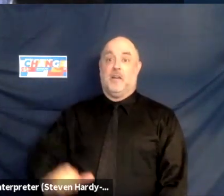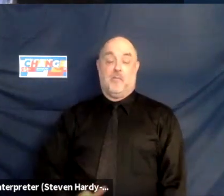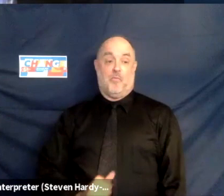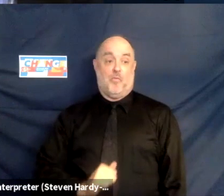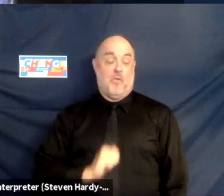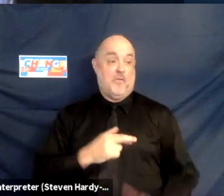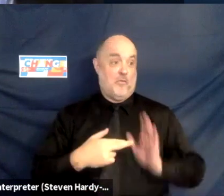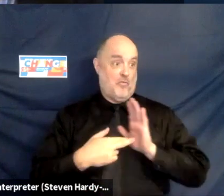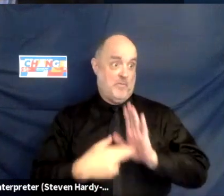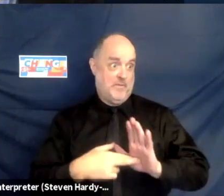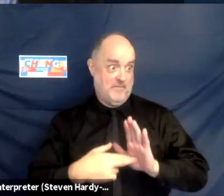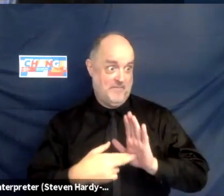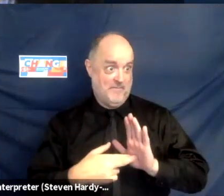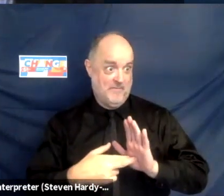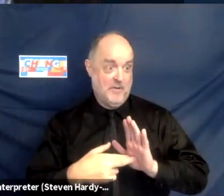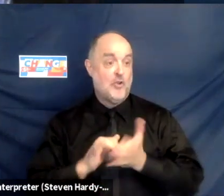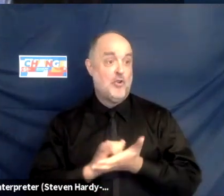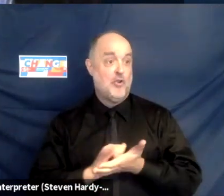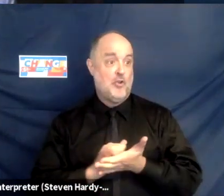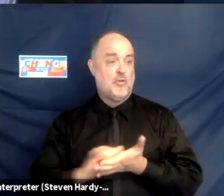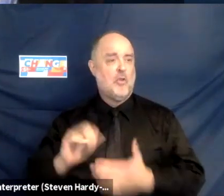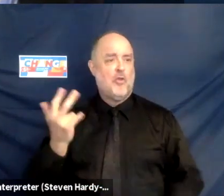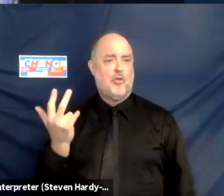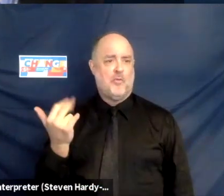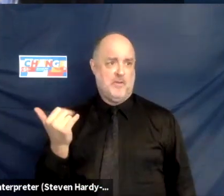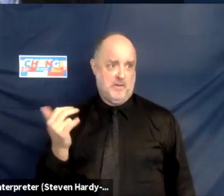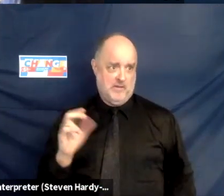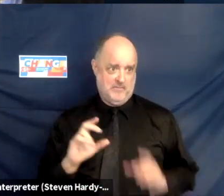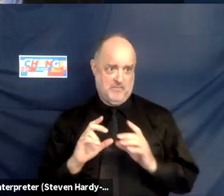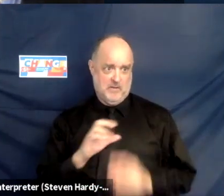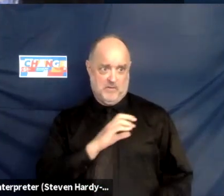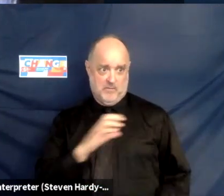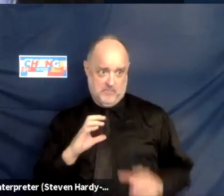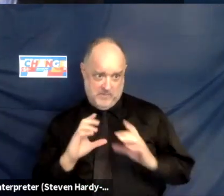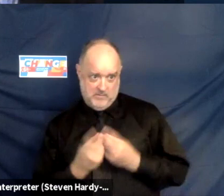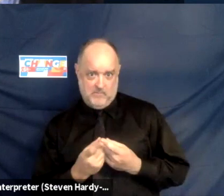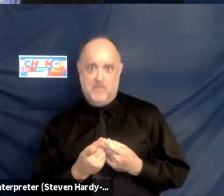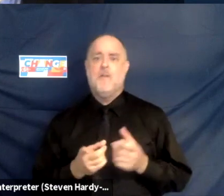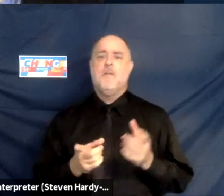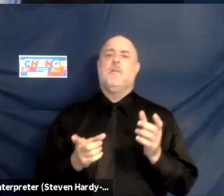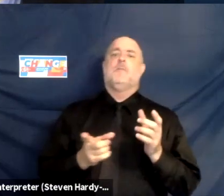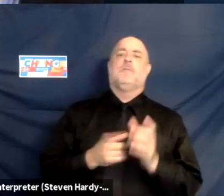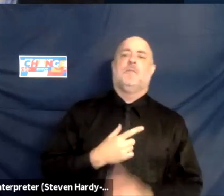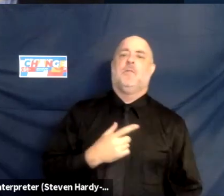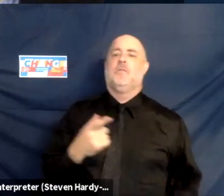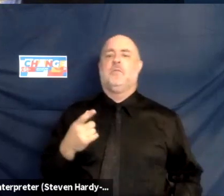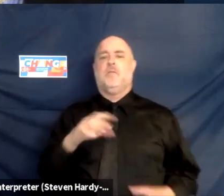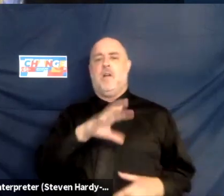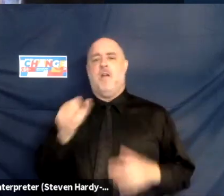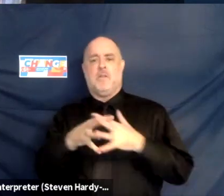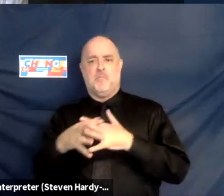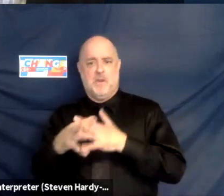Adriano Espiate proudly represents New York's 13th Congressional District. He is the first Dominican American to serve in the U.S. House of